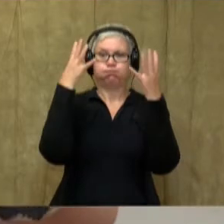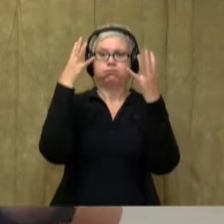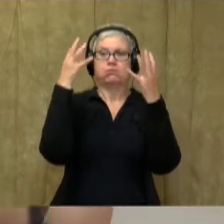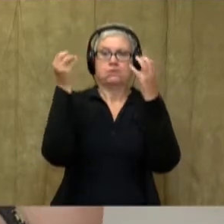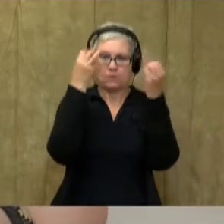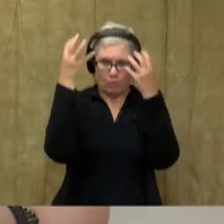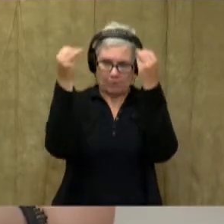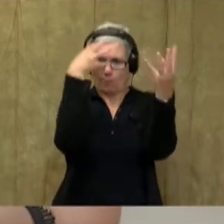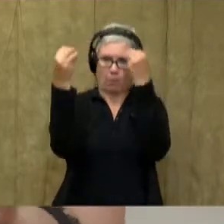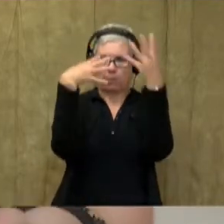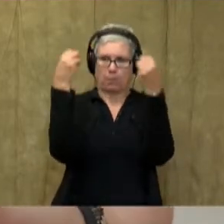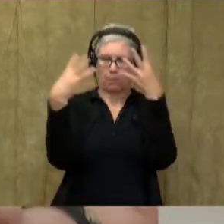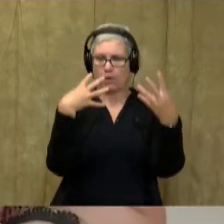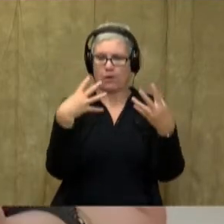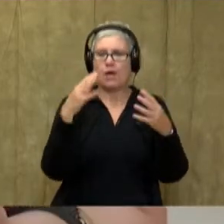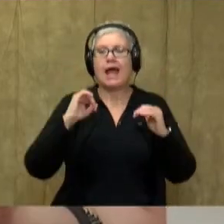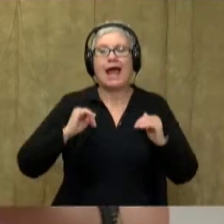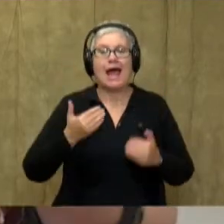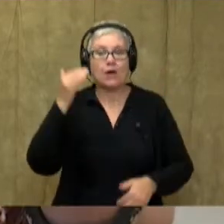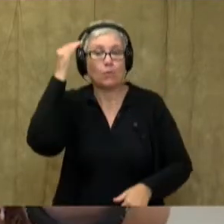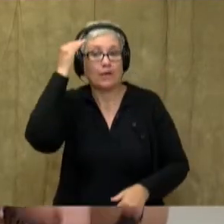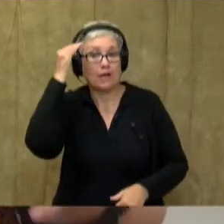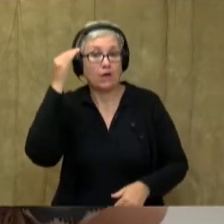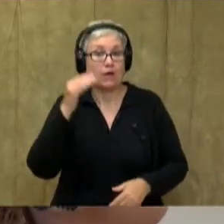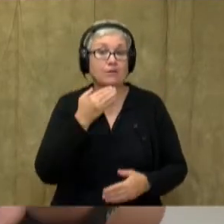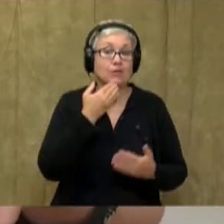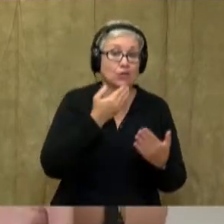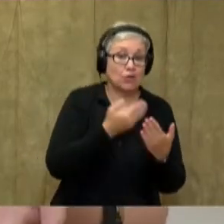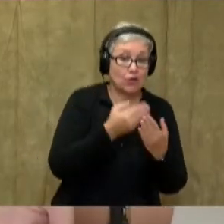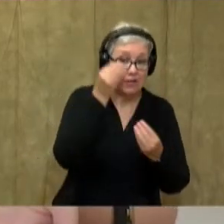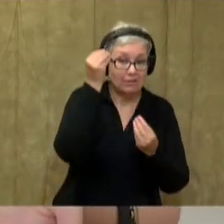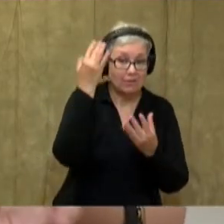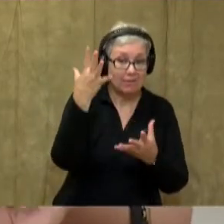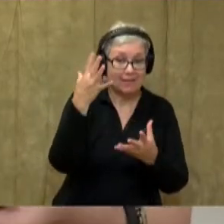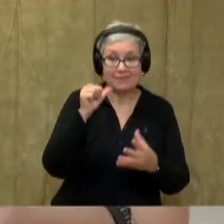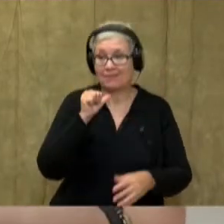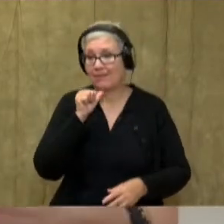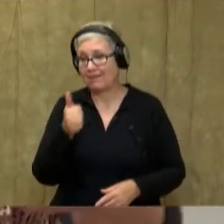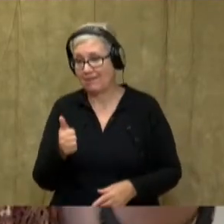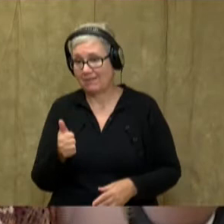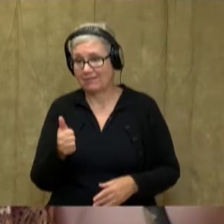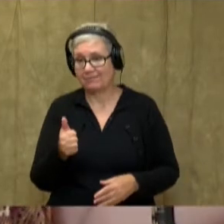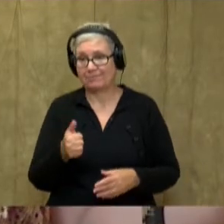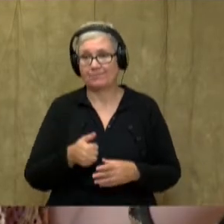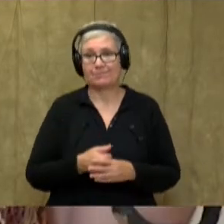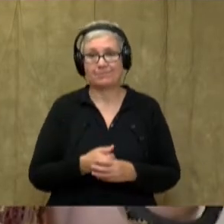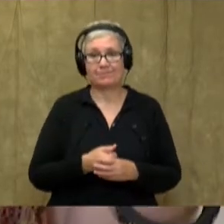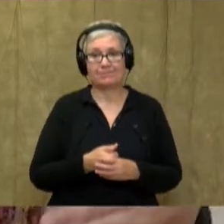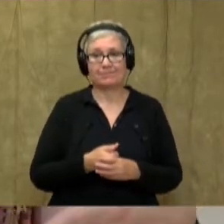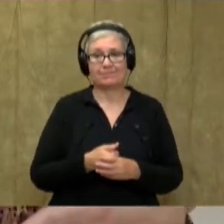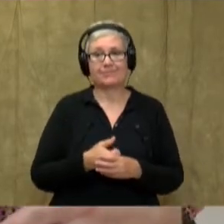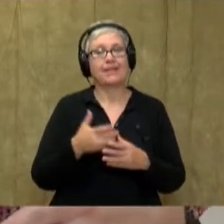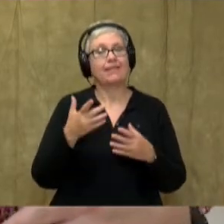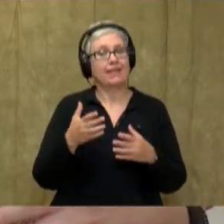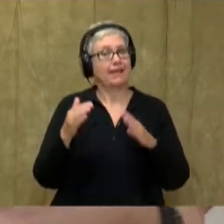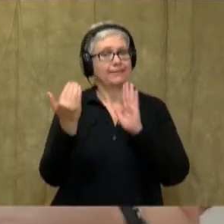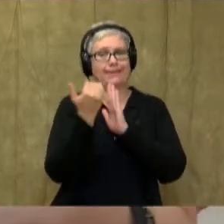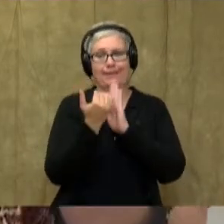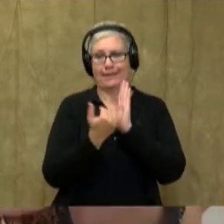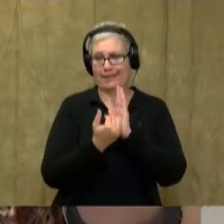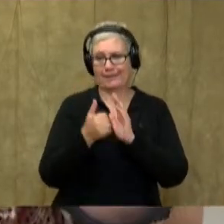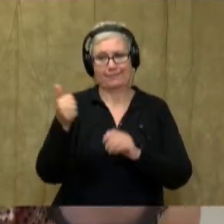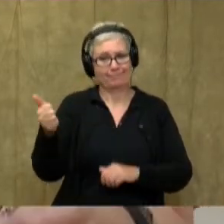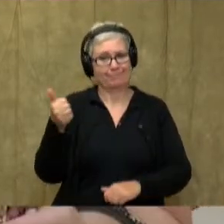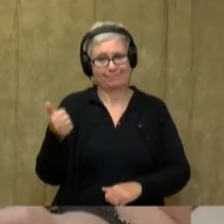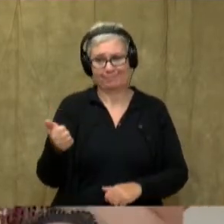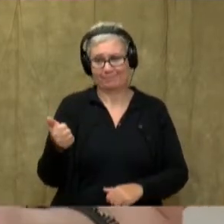all of that information out there, how do we know what is good information? And that's an entire lesson on itself. And